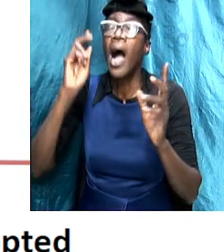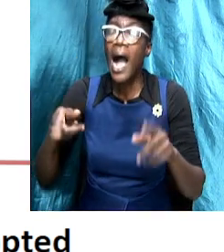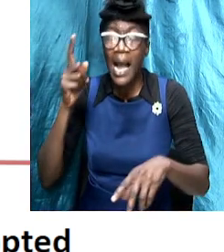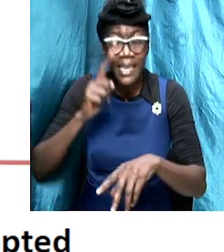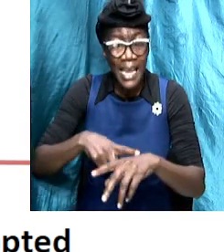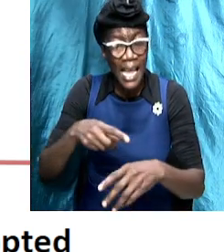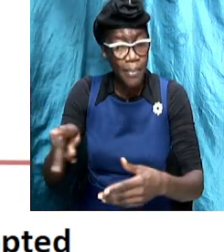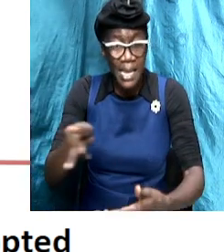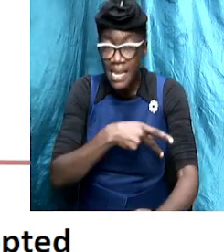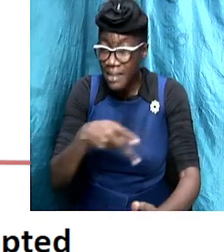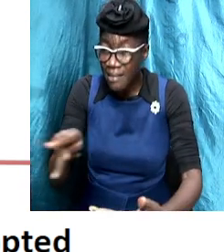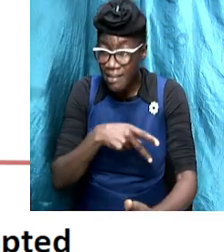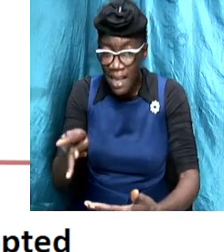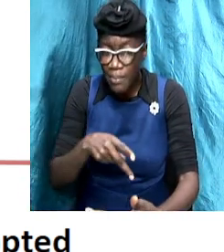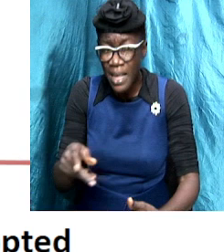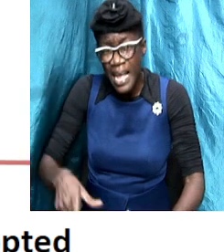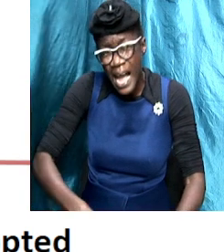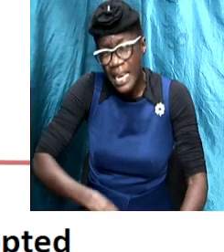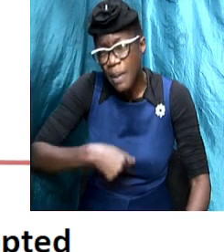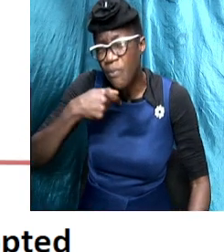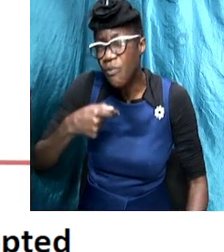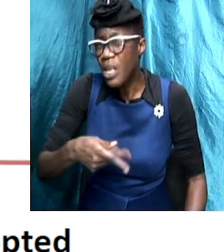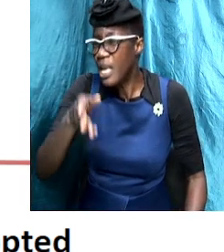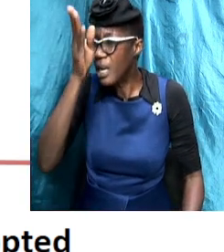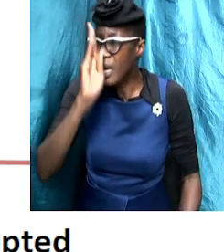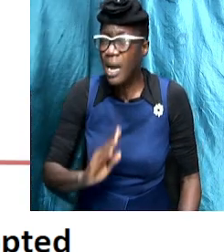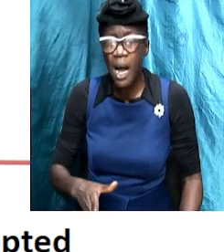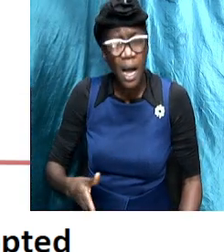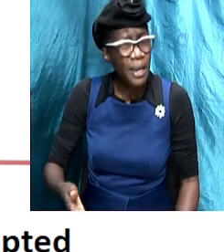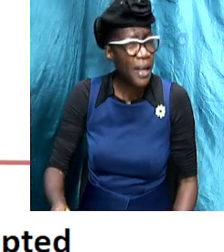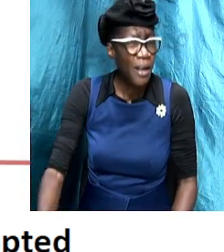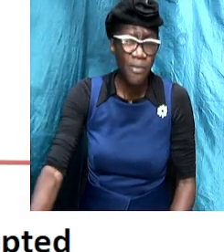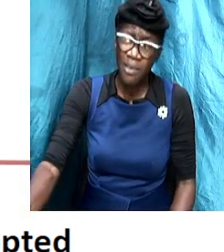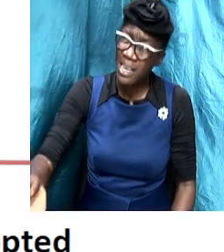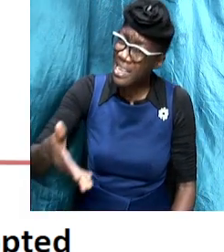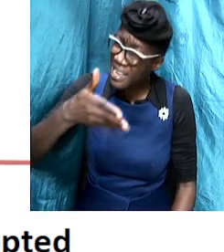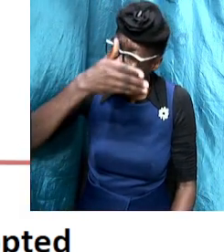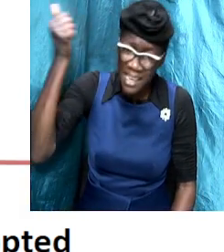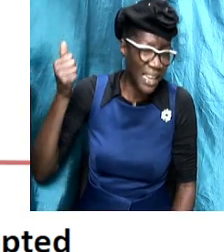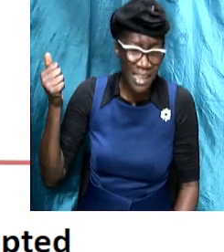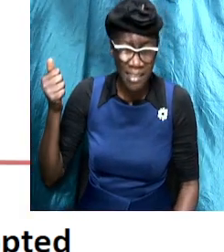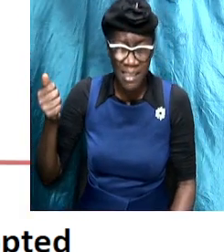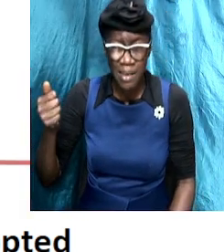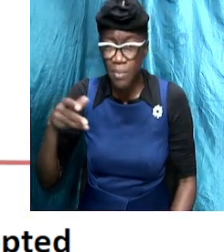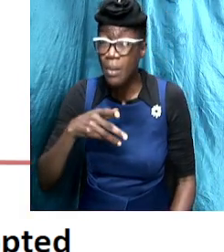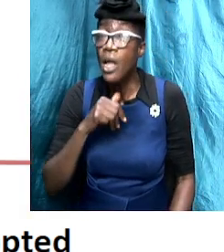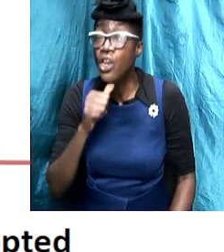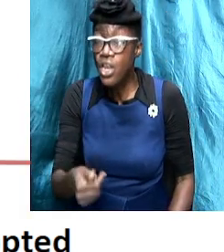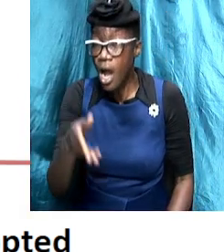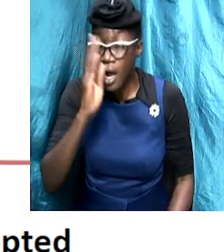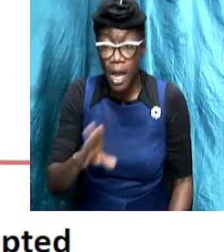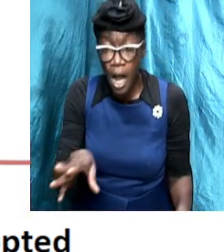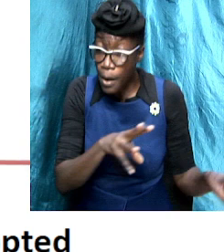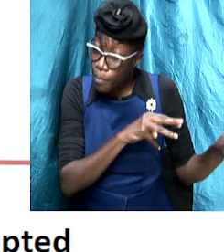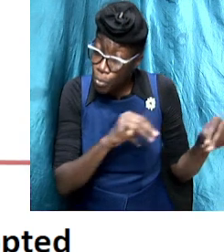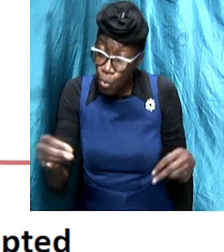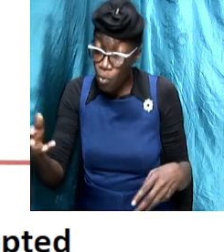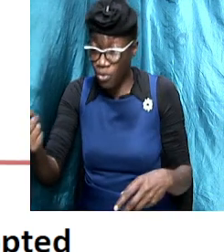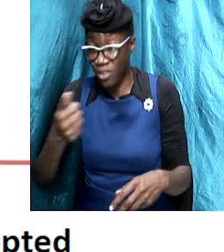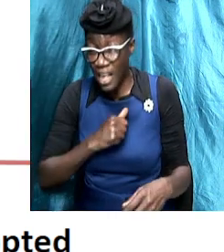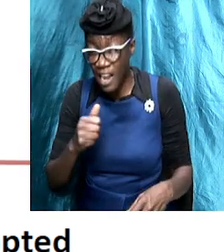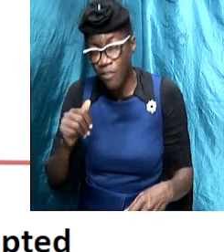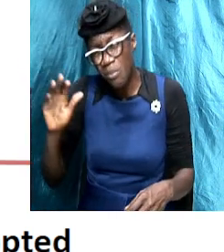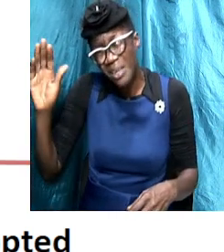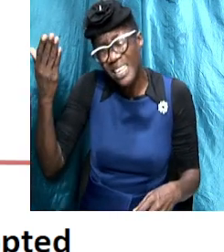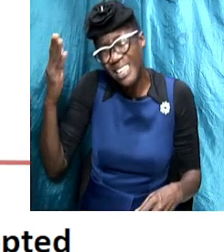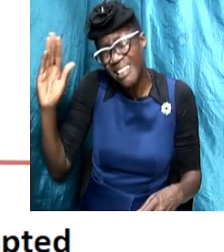him. And he quoted, my God, why hast thou forsaken me? Not that God has removed himself from him. But it seemed as if